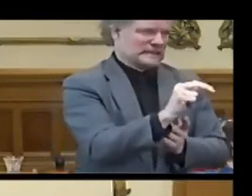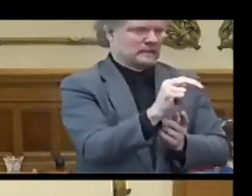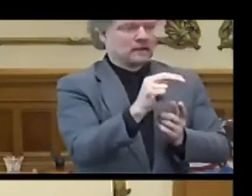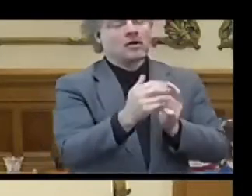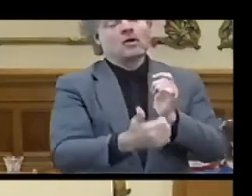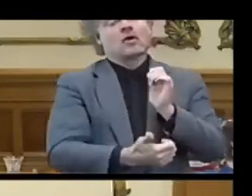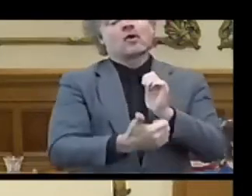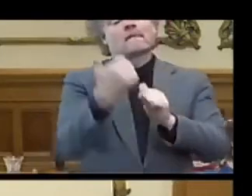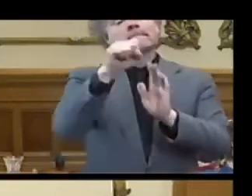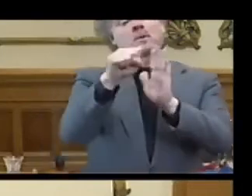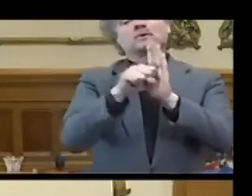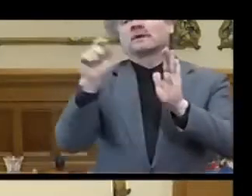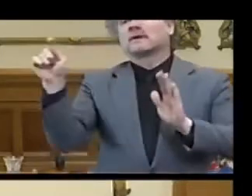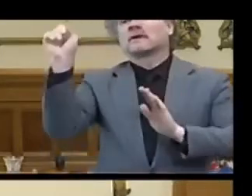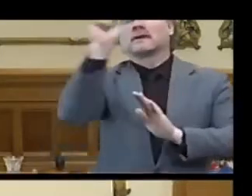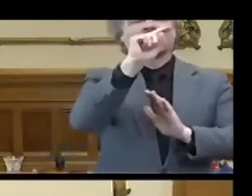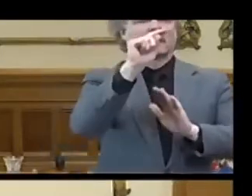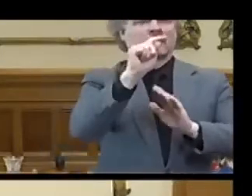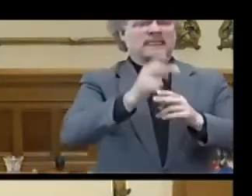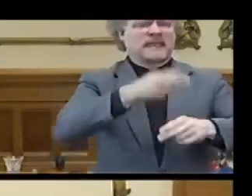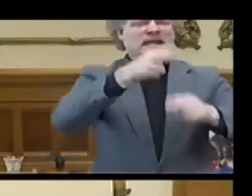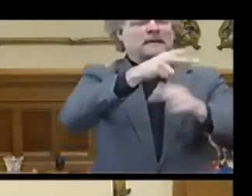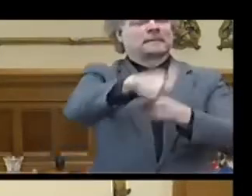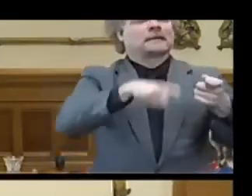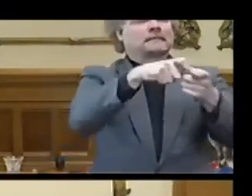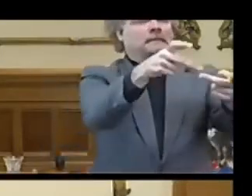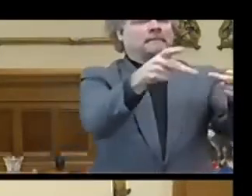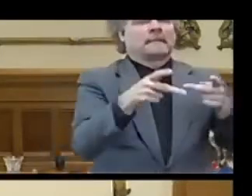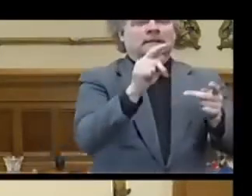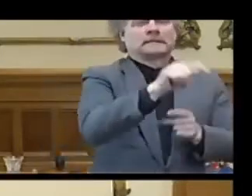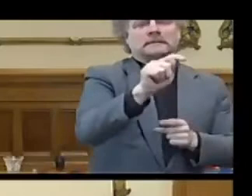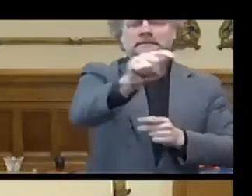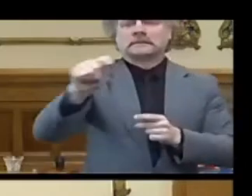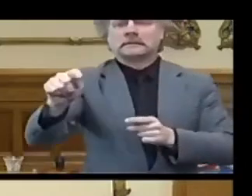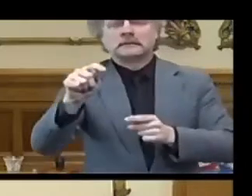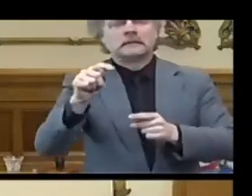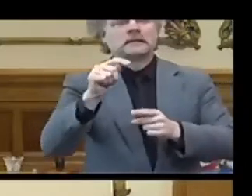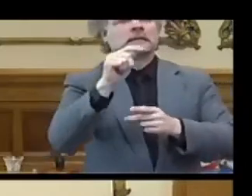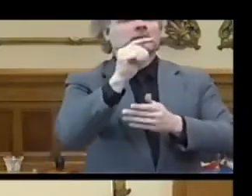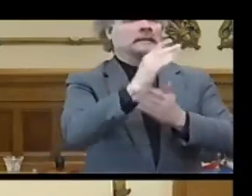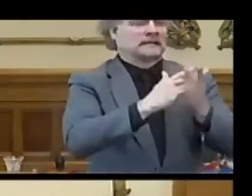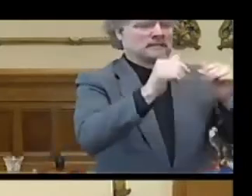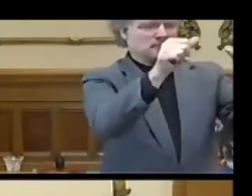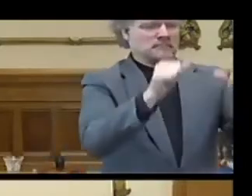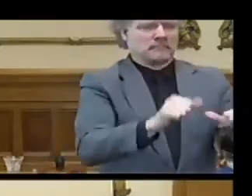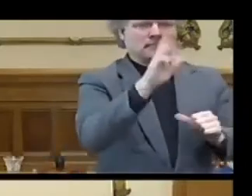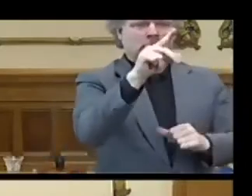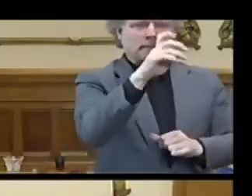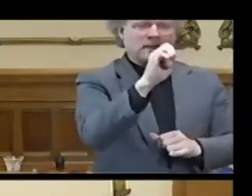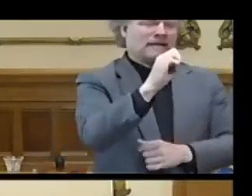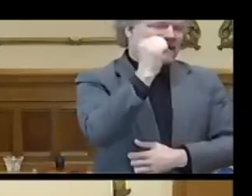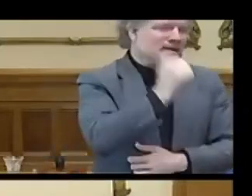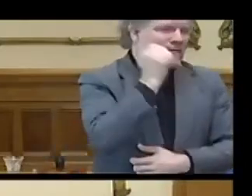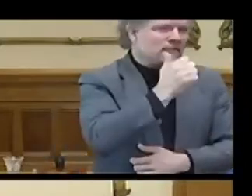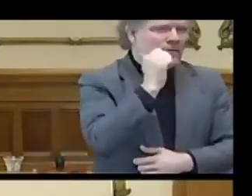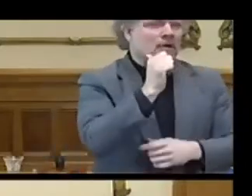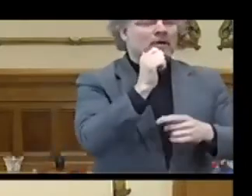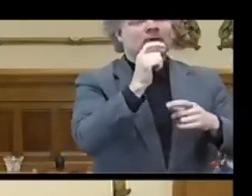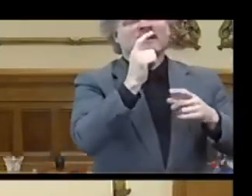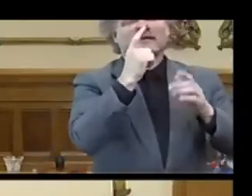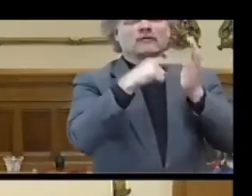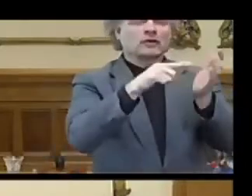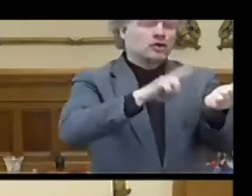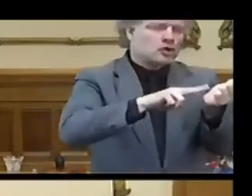states are now naming specific facilities. Several of them are actually posting updates daily when it comes to nursing homes